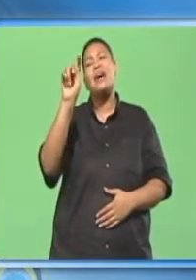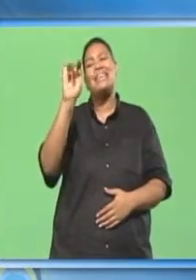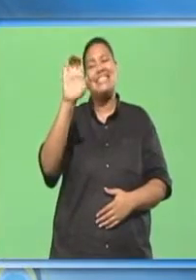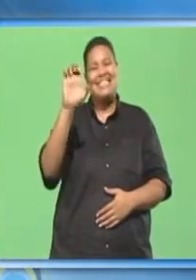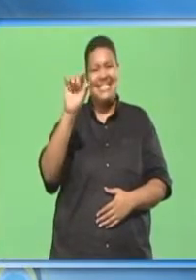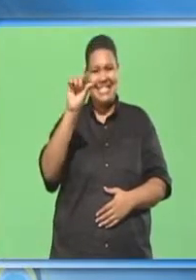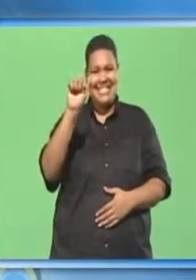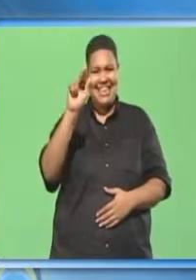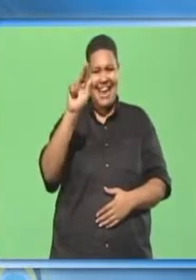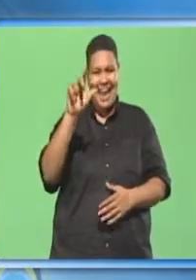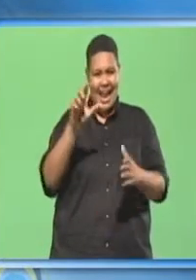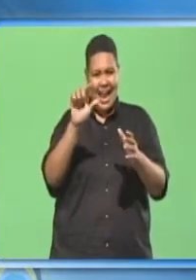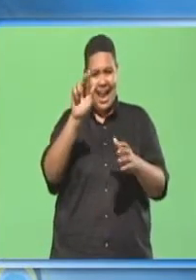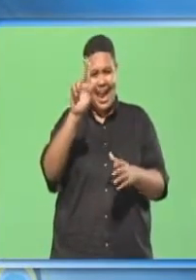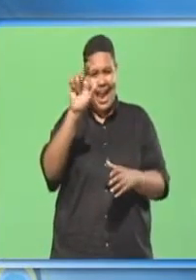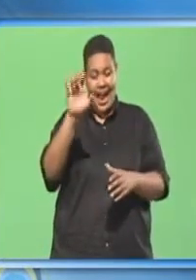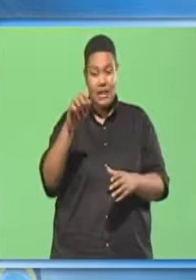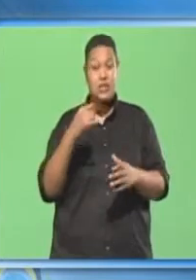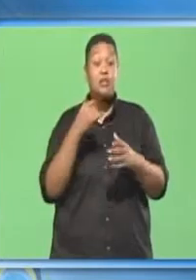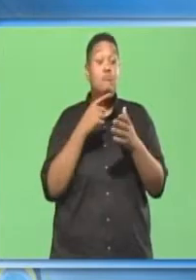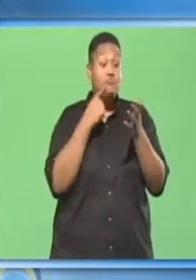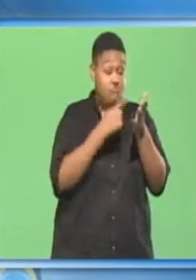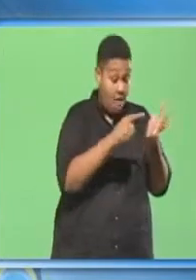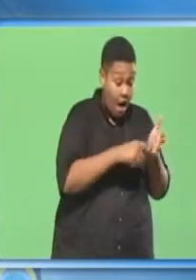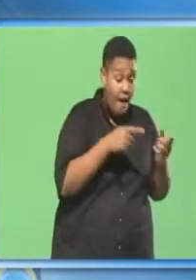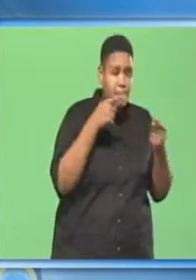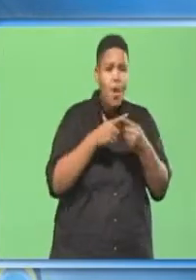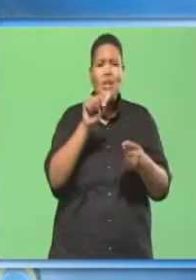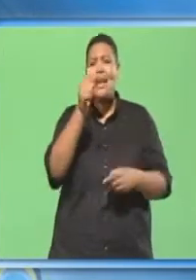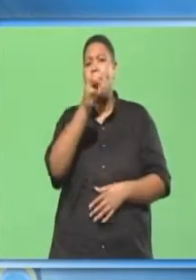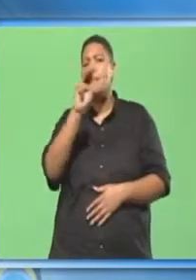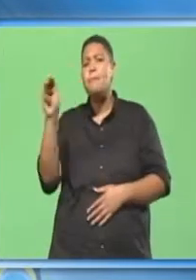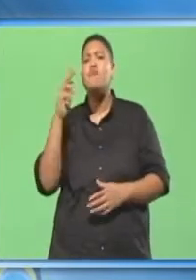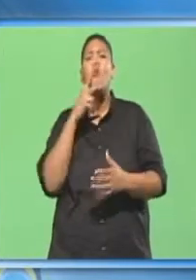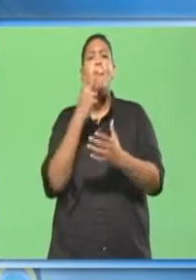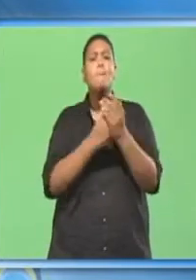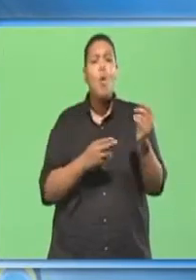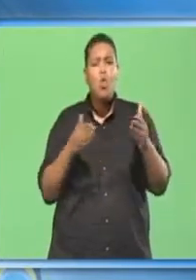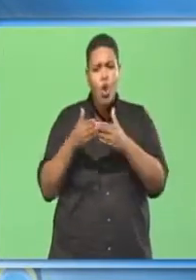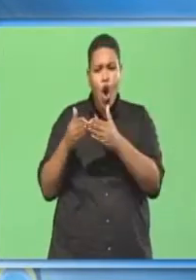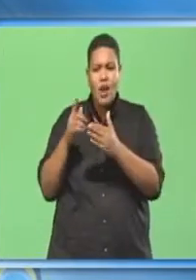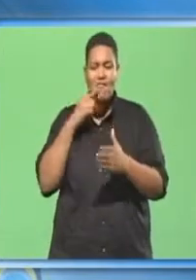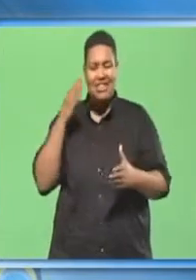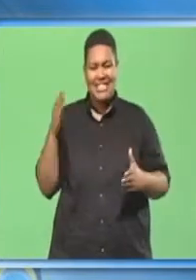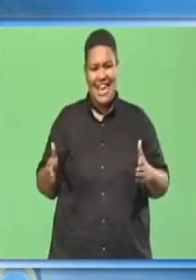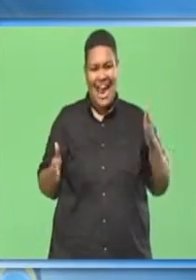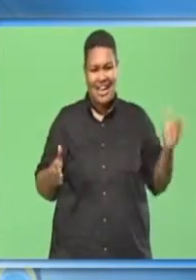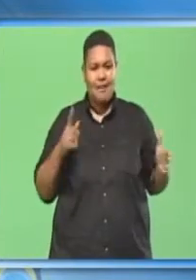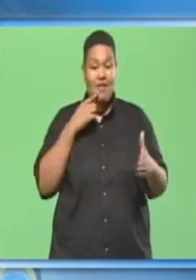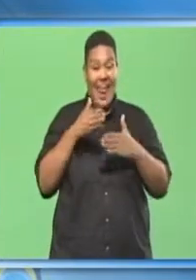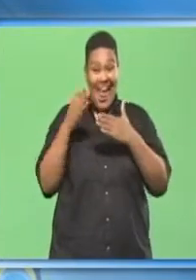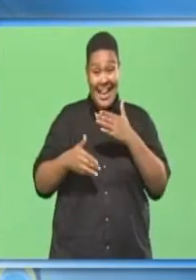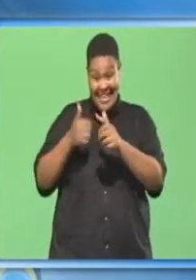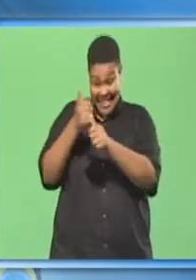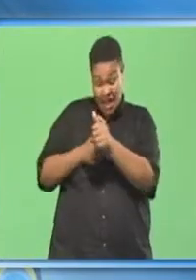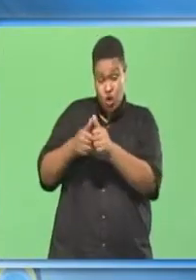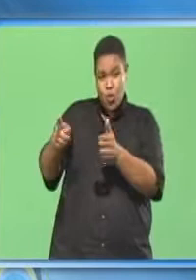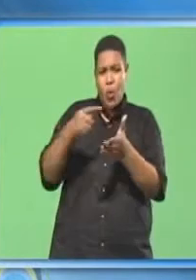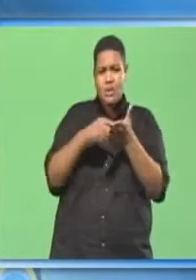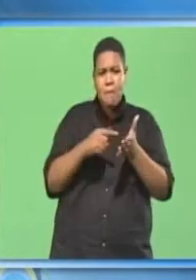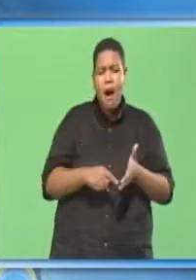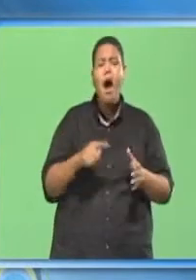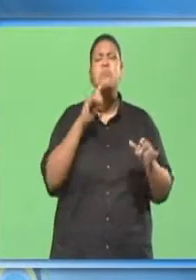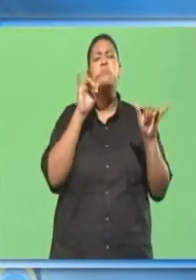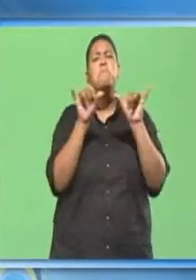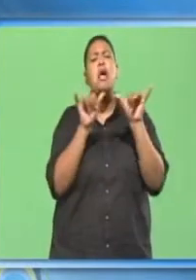Mark points 10 mm from both corner of a side piece across the end. From each of those marks, measure